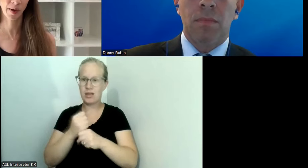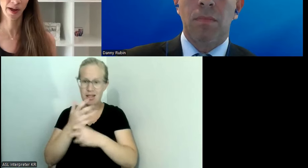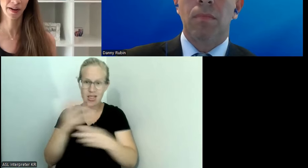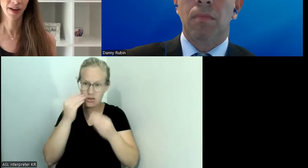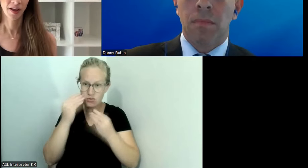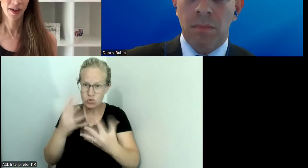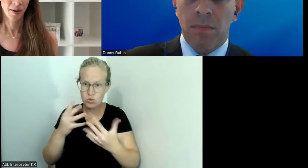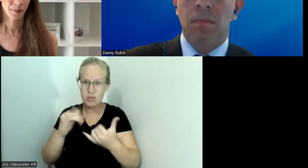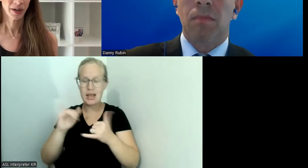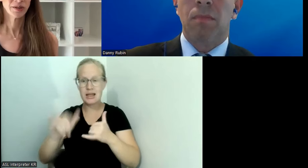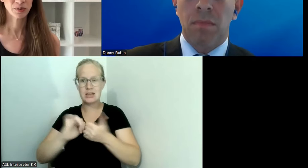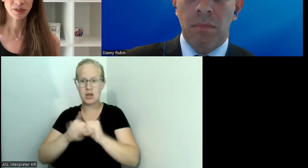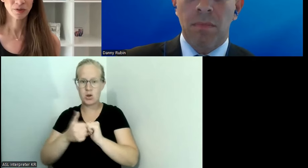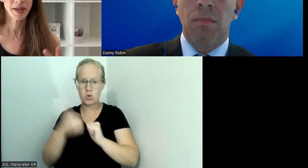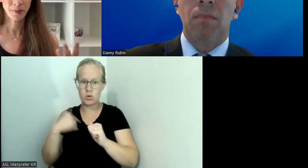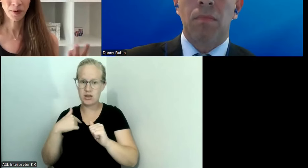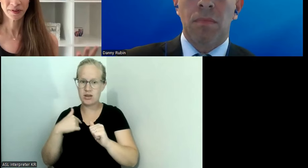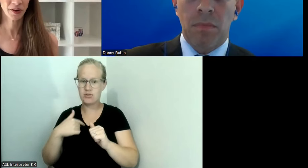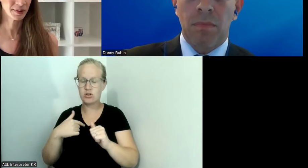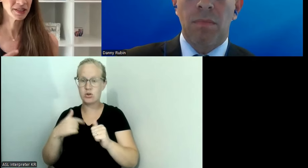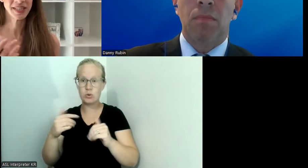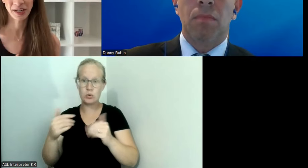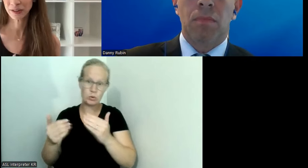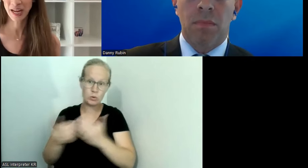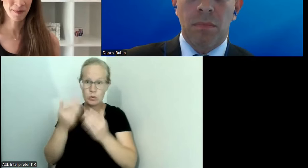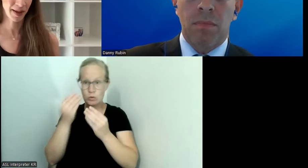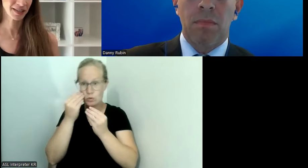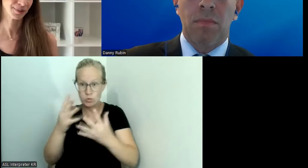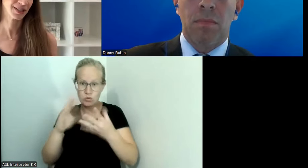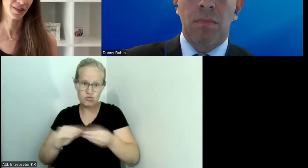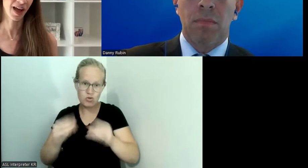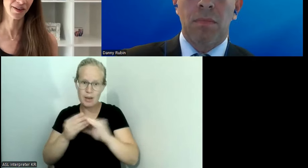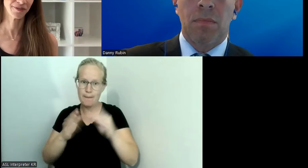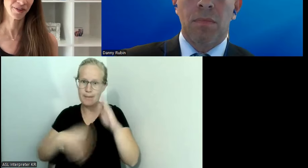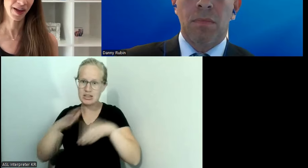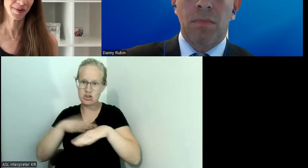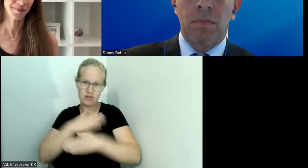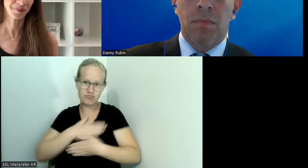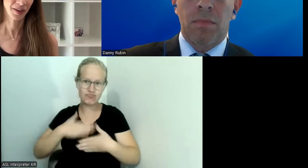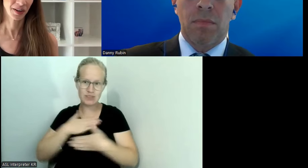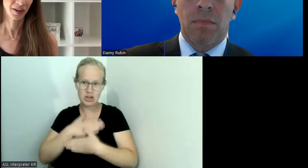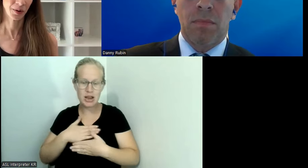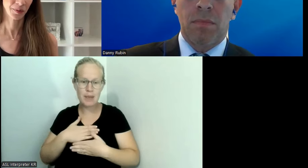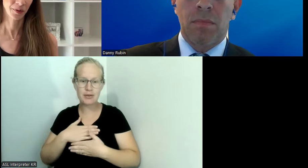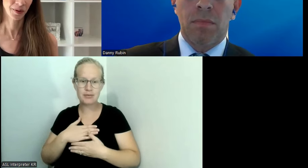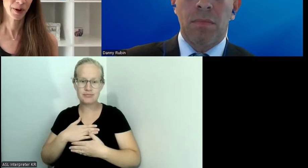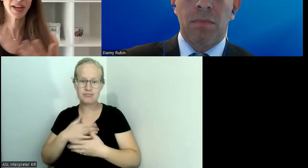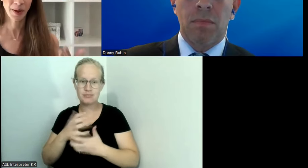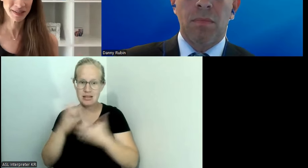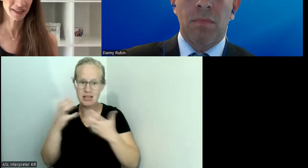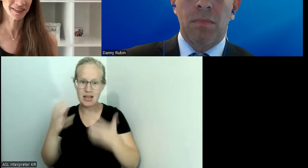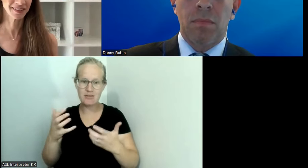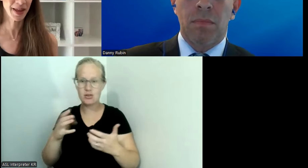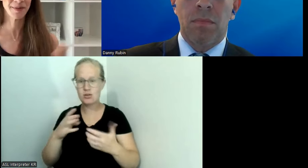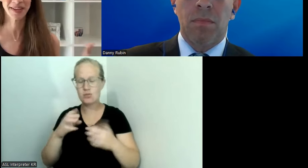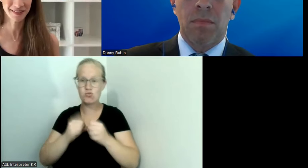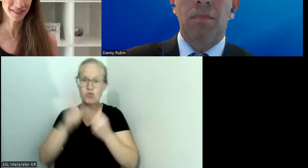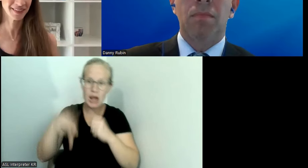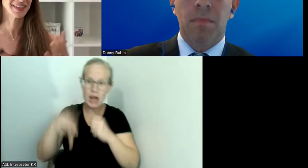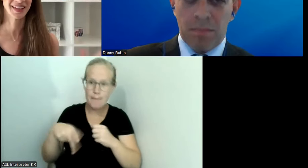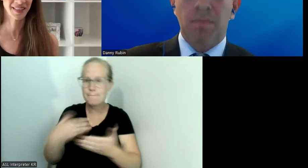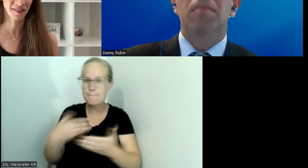That's how we jump on breaking news stories for people. It's very much entertainment based. So it's a lot of, um, you know, breakups and